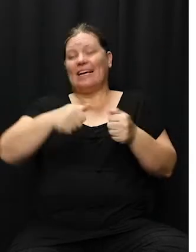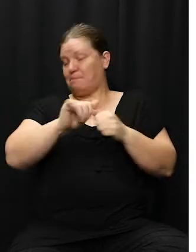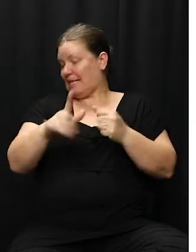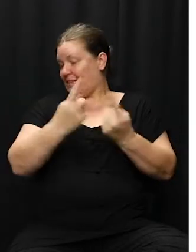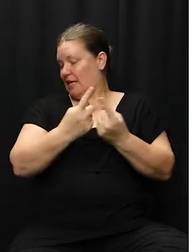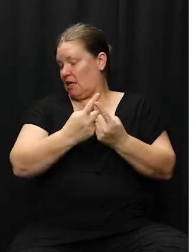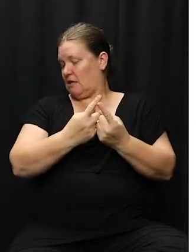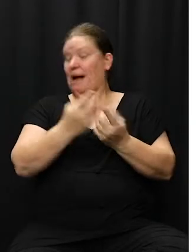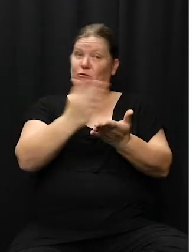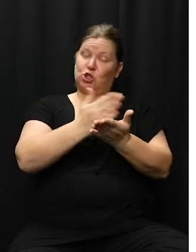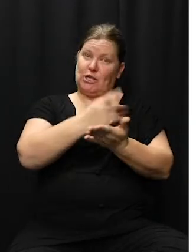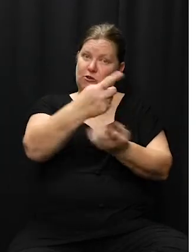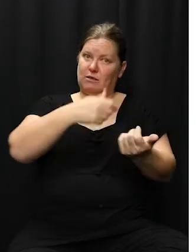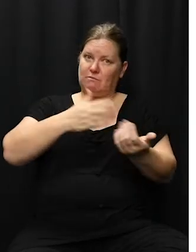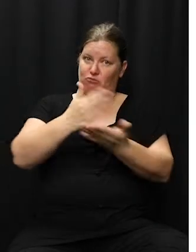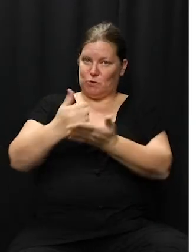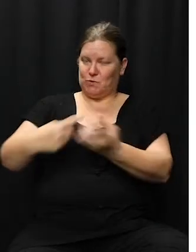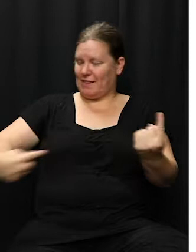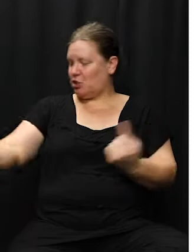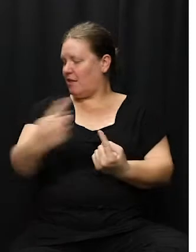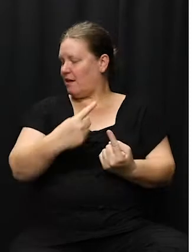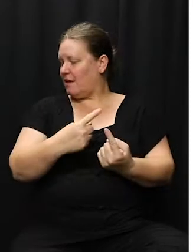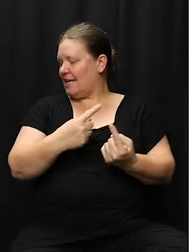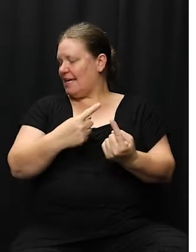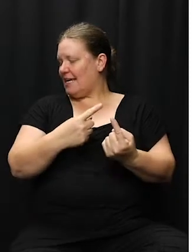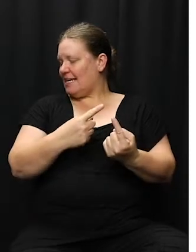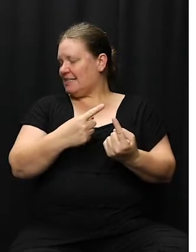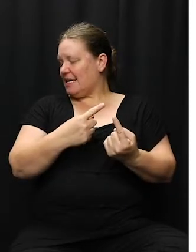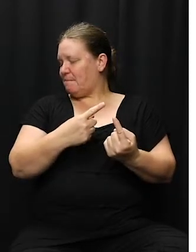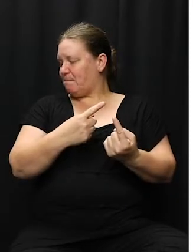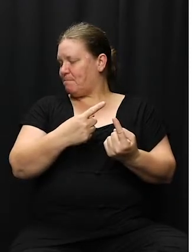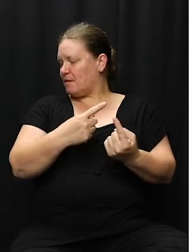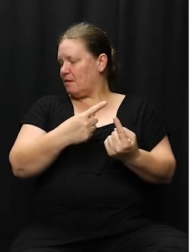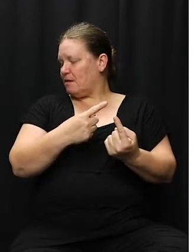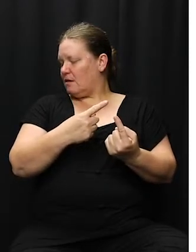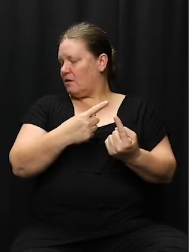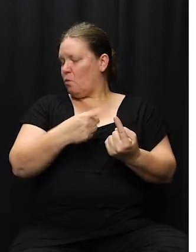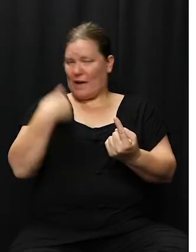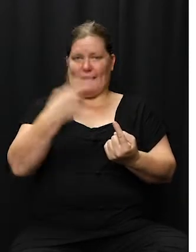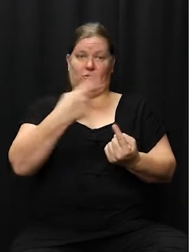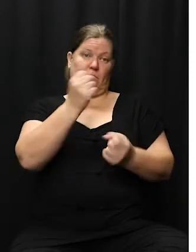don't. So the next best thing is that we need to share resources with each other.